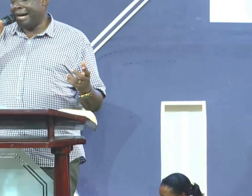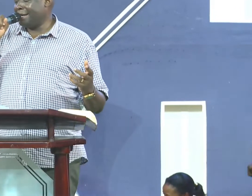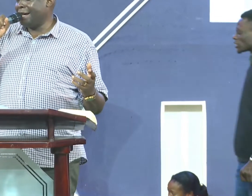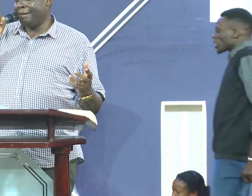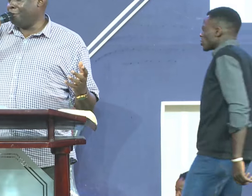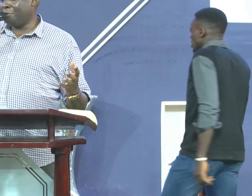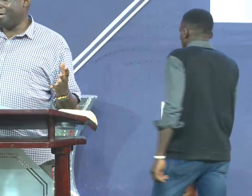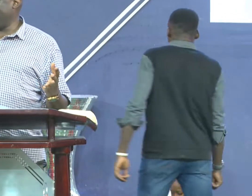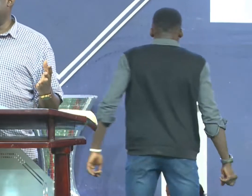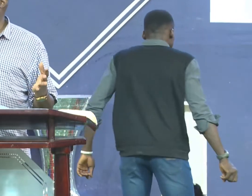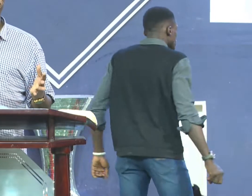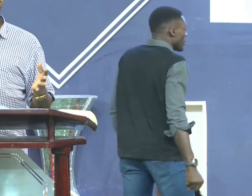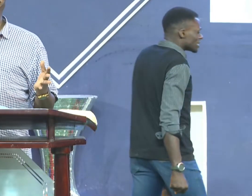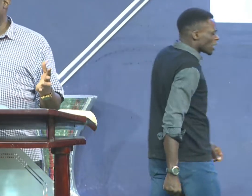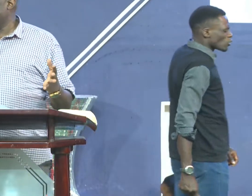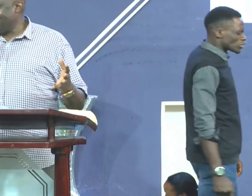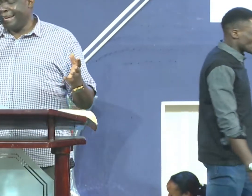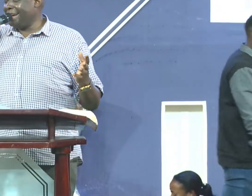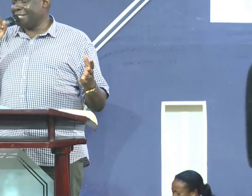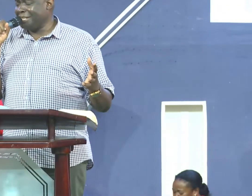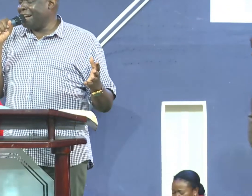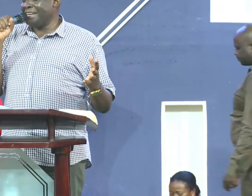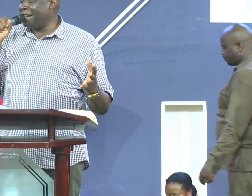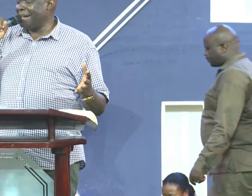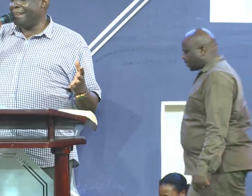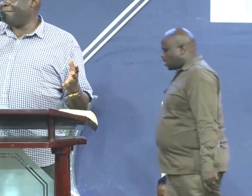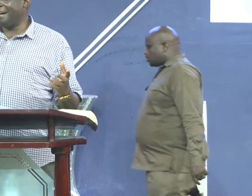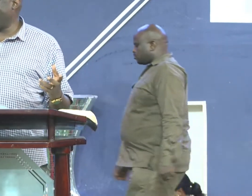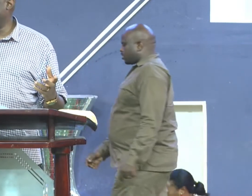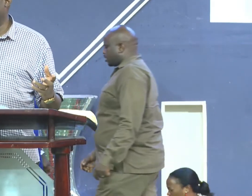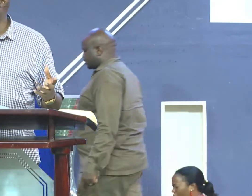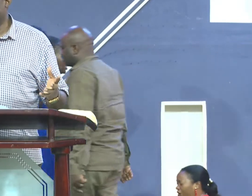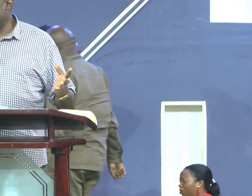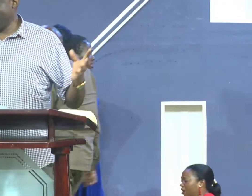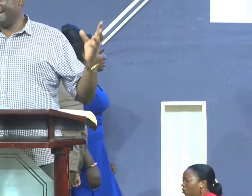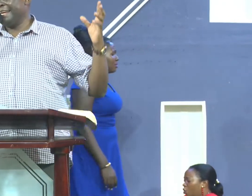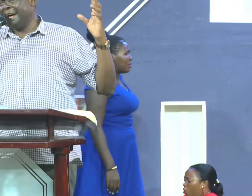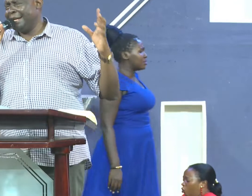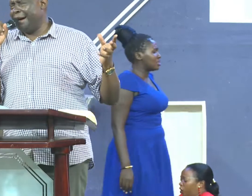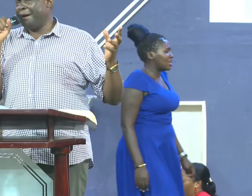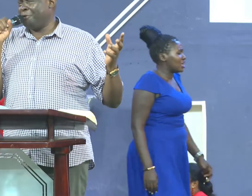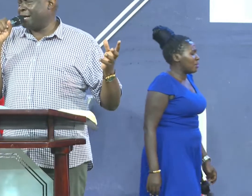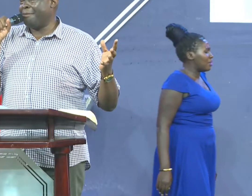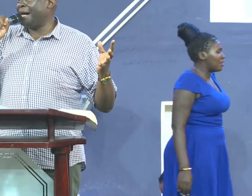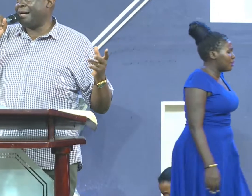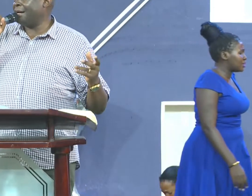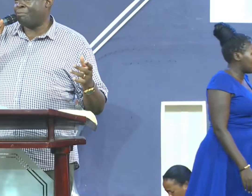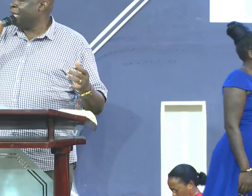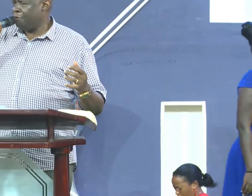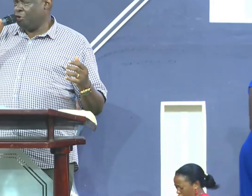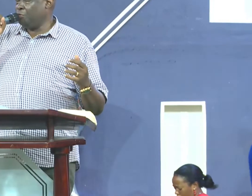amaaso gange galimu okuyimbala naye gasigale nga galaba sigale nga ndaba